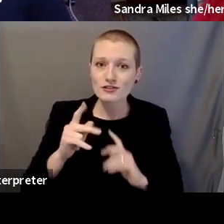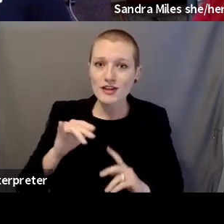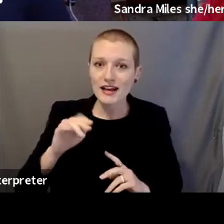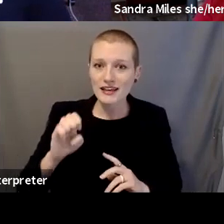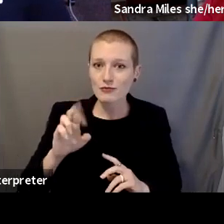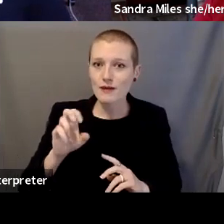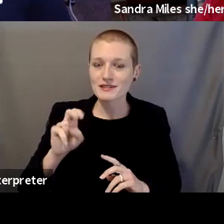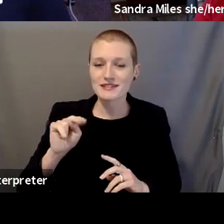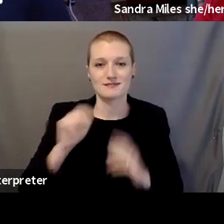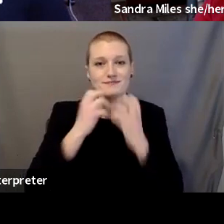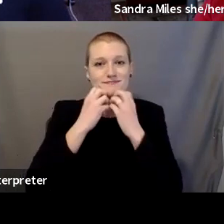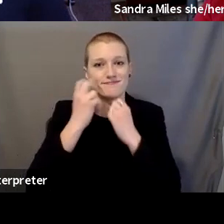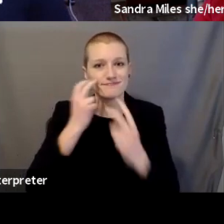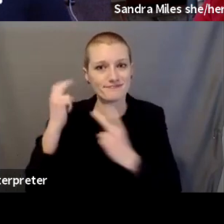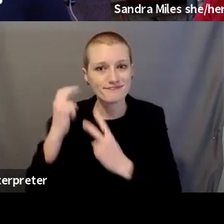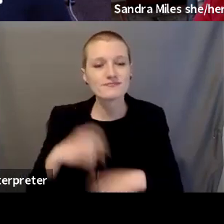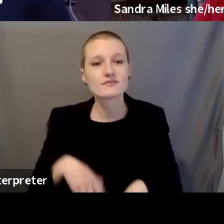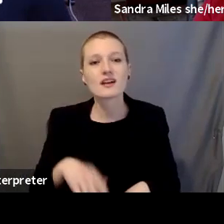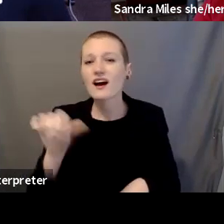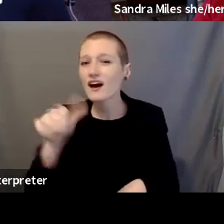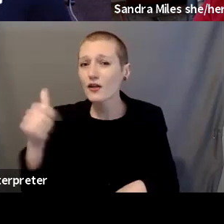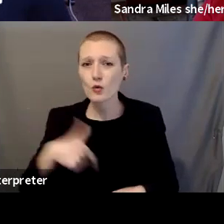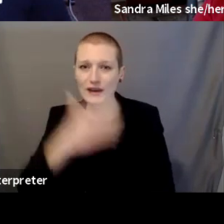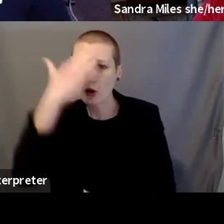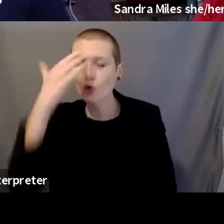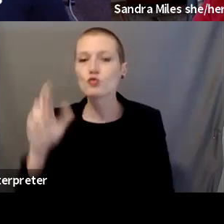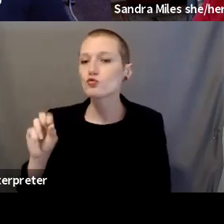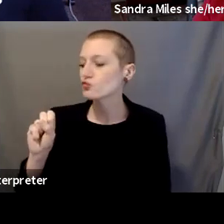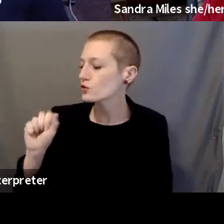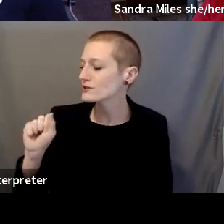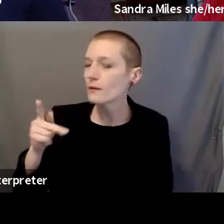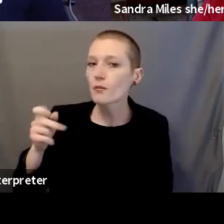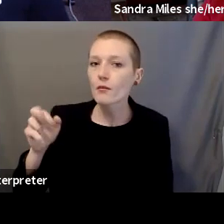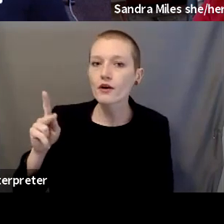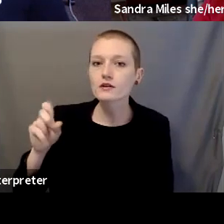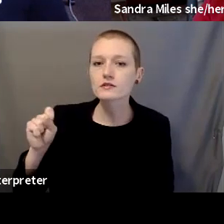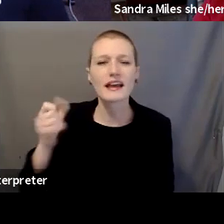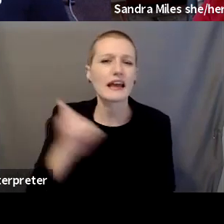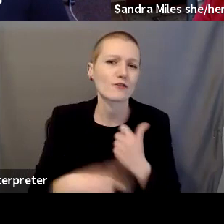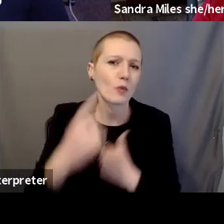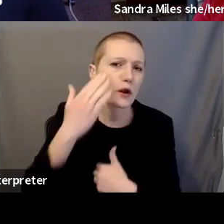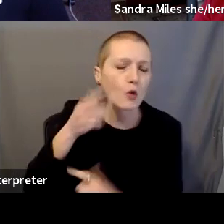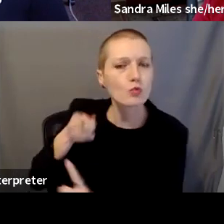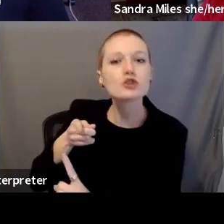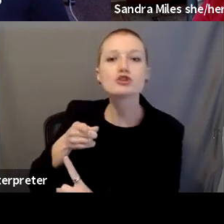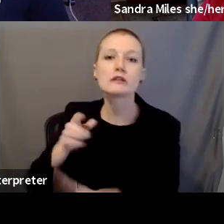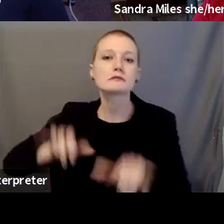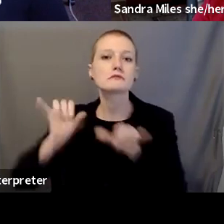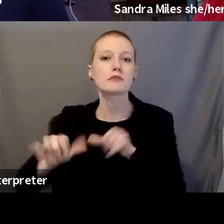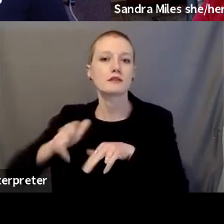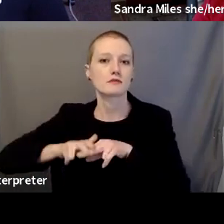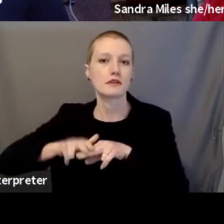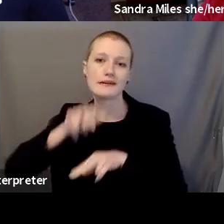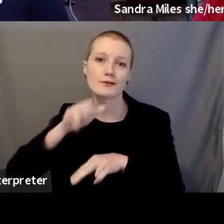we know Rosa Parks, you know, she didn't move. But before Rosa Parks, there was Claudette Colvin, who did not